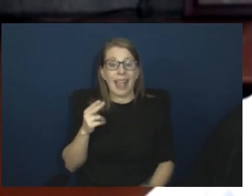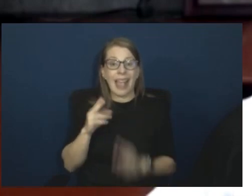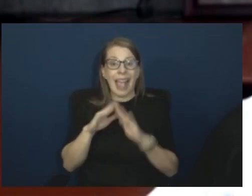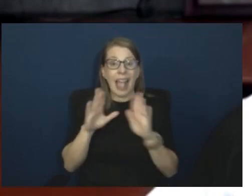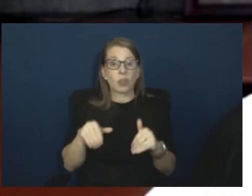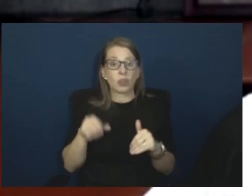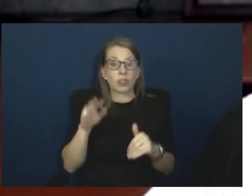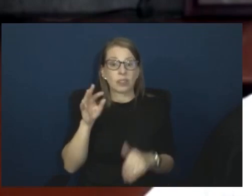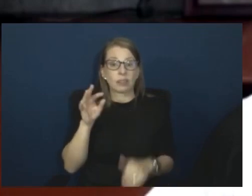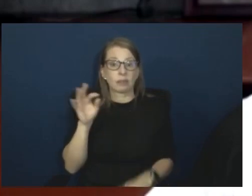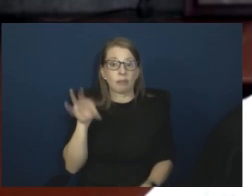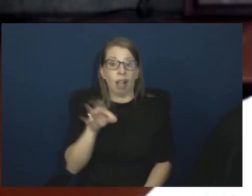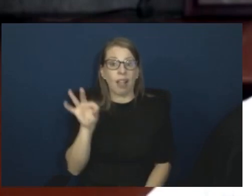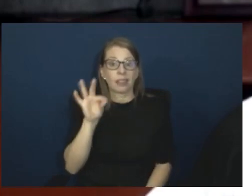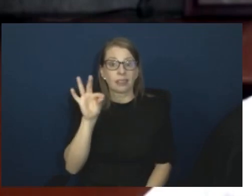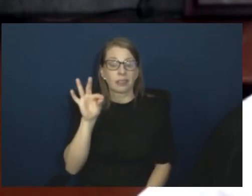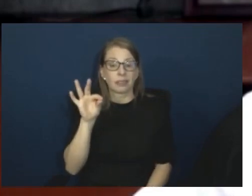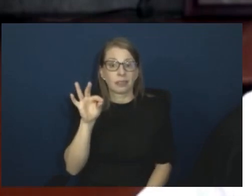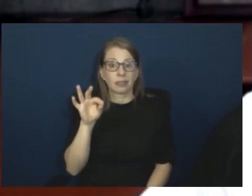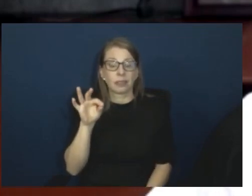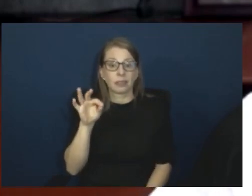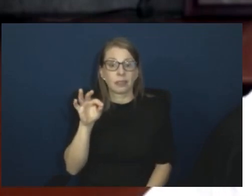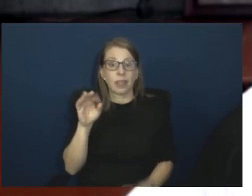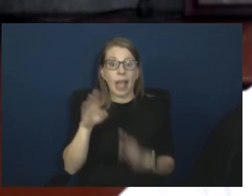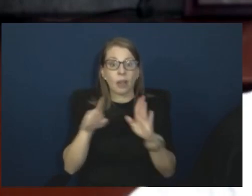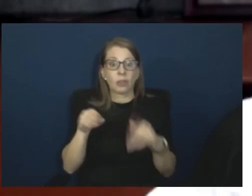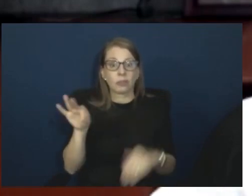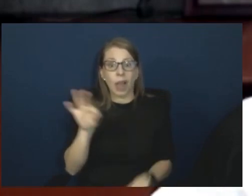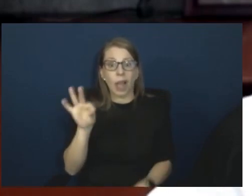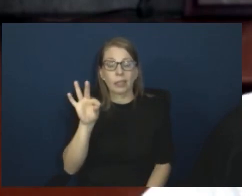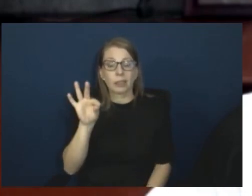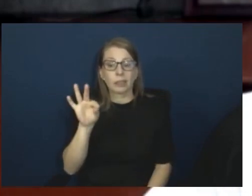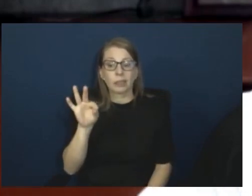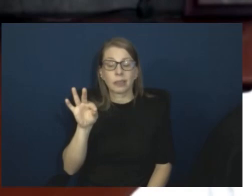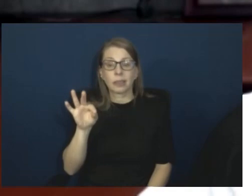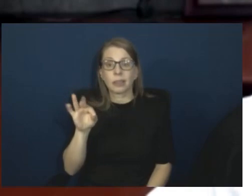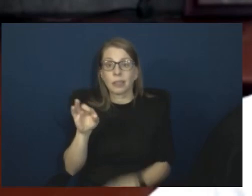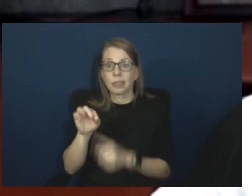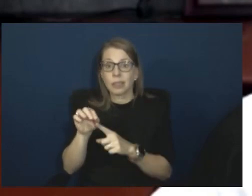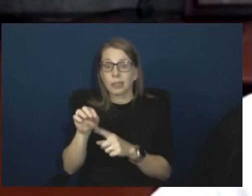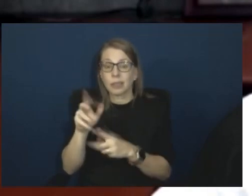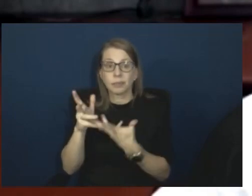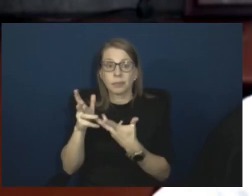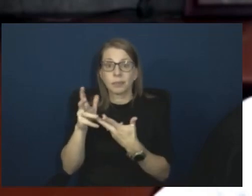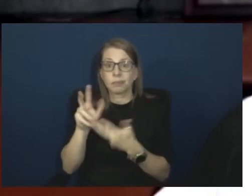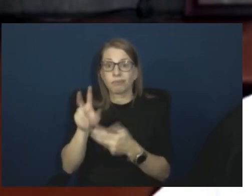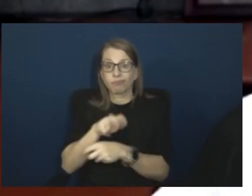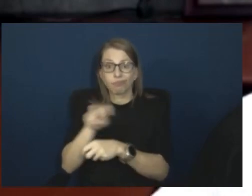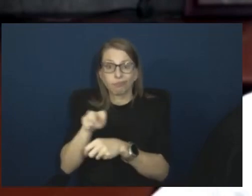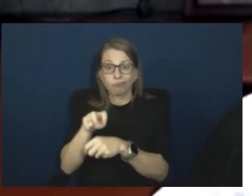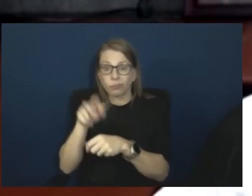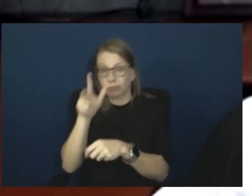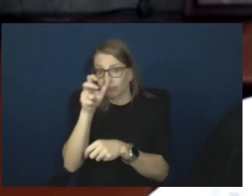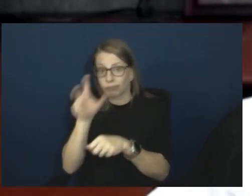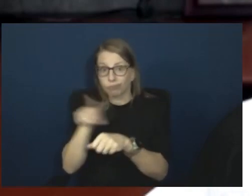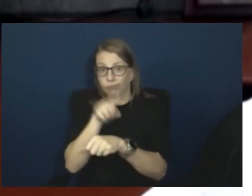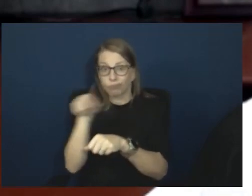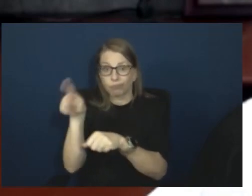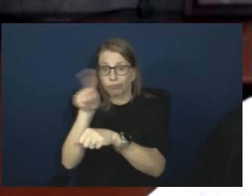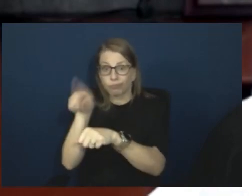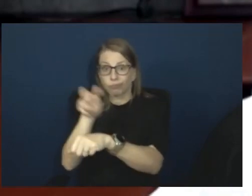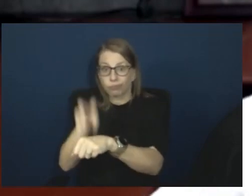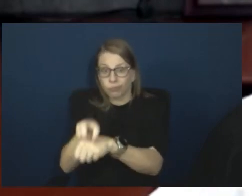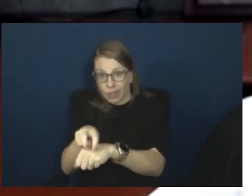have shown that houseflies can pick up, when they feed some on infected